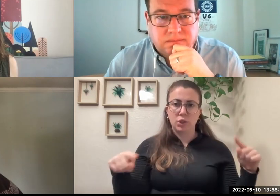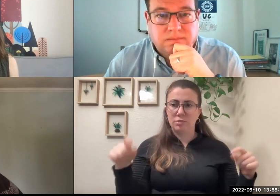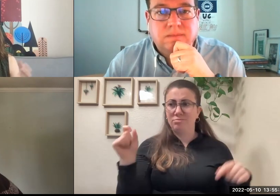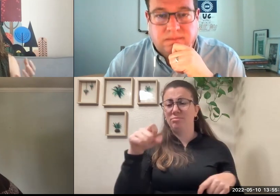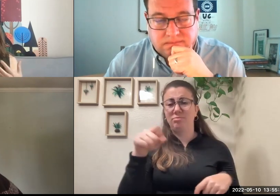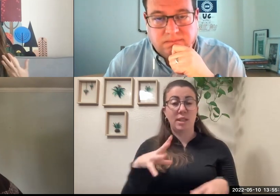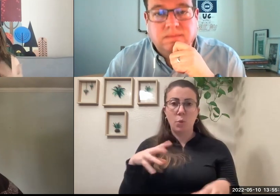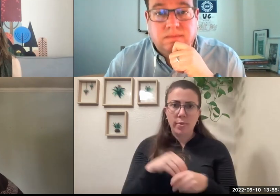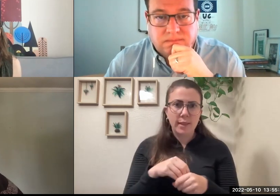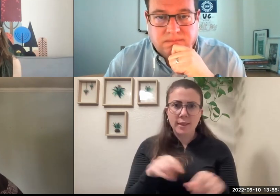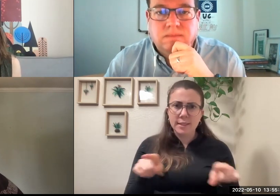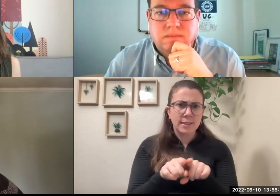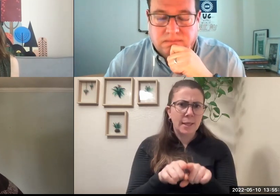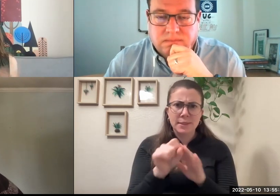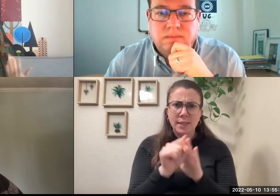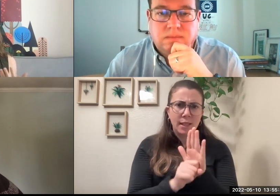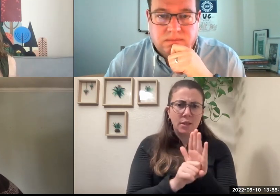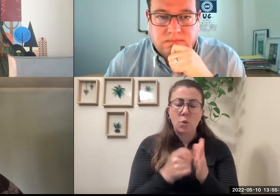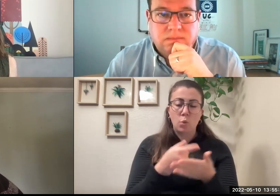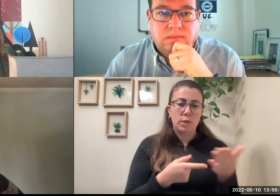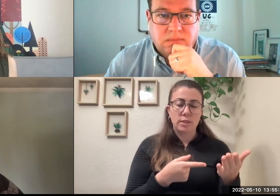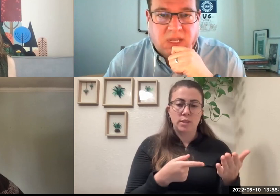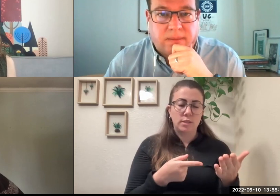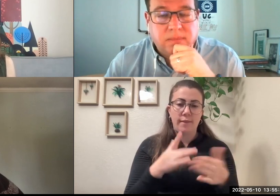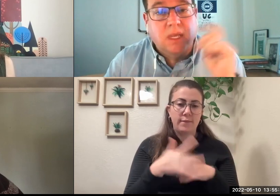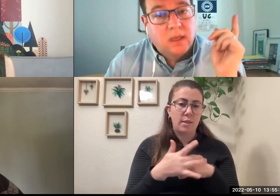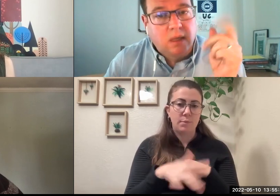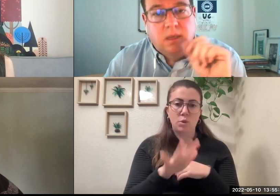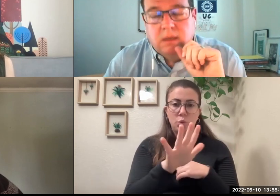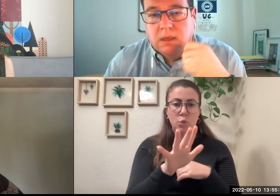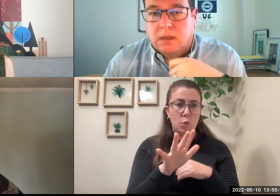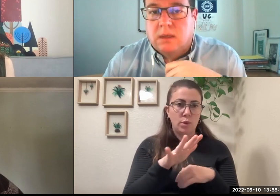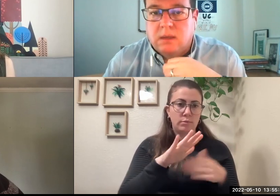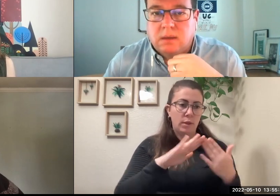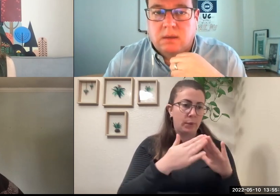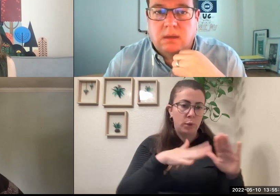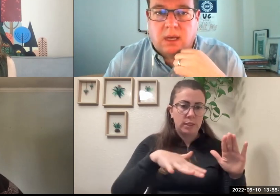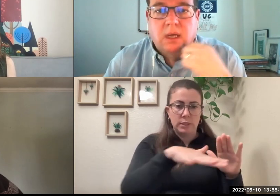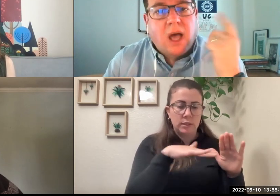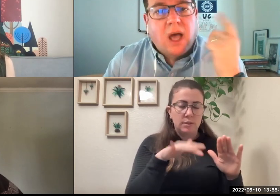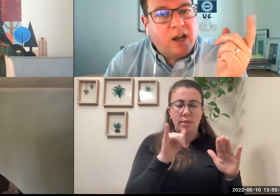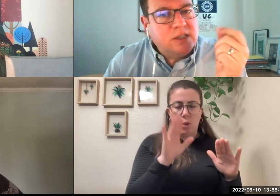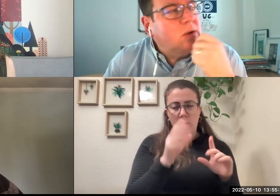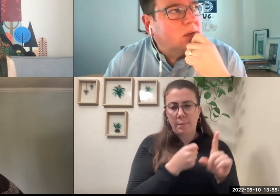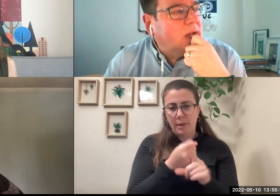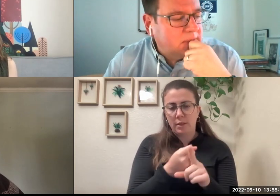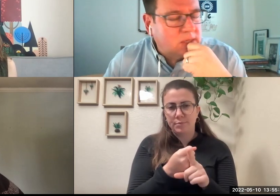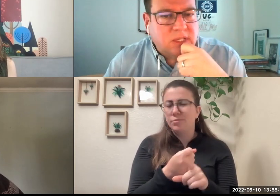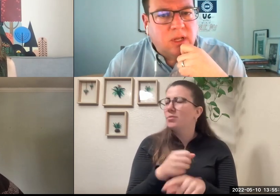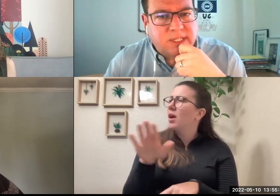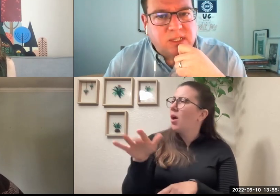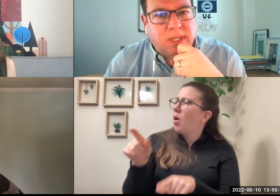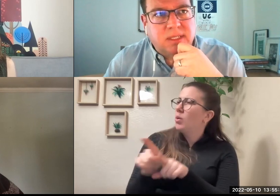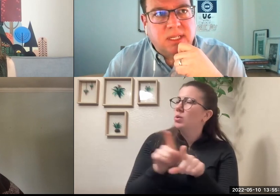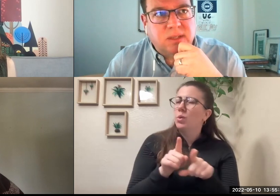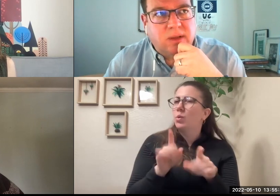even within the same state, what's economically available in your community really shapes your perspective on that stuff for sure. Yeah. I'd also note, in terms of